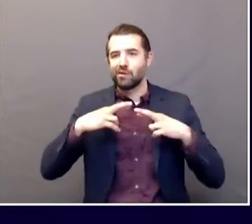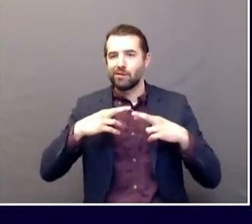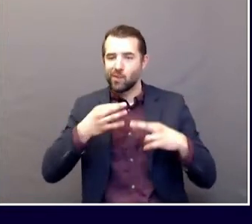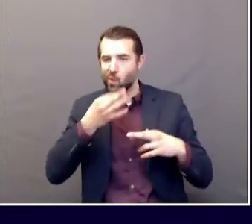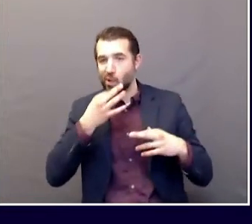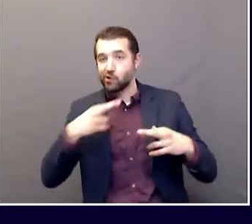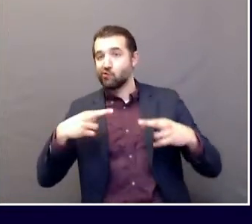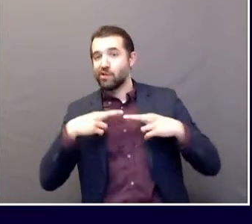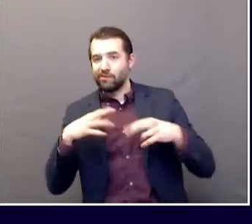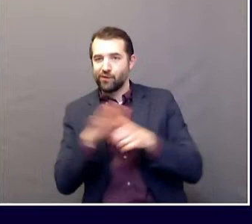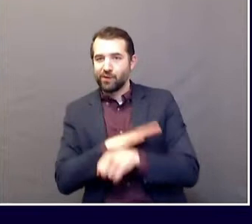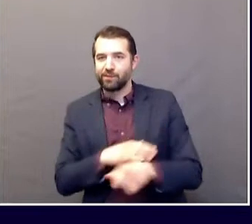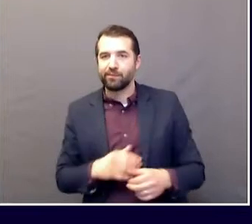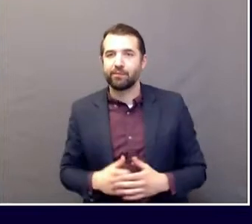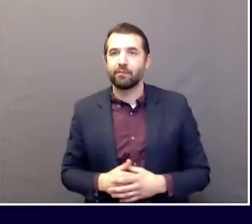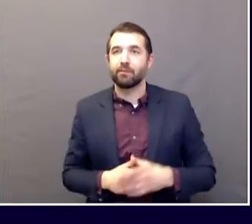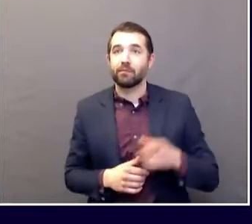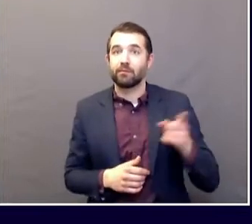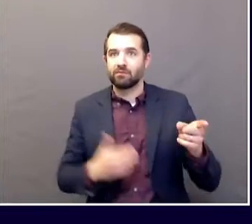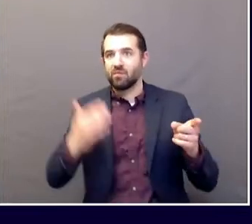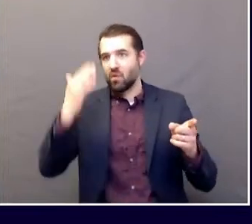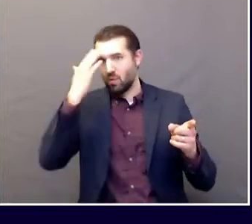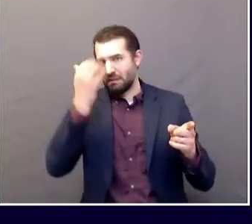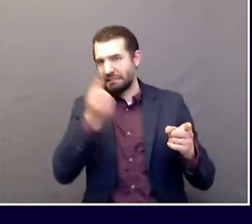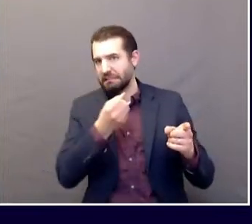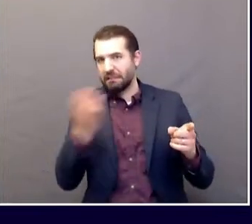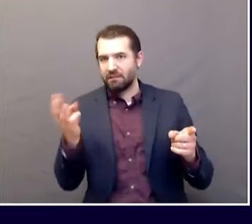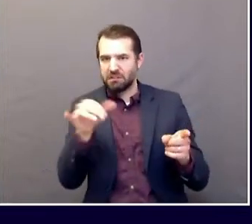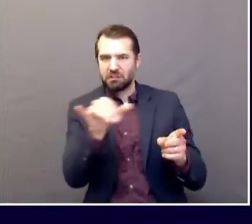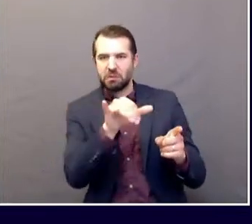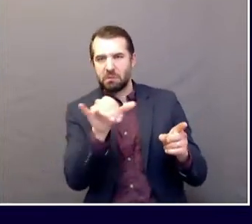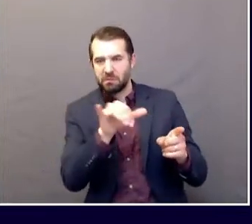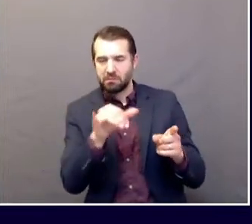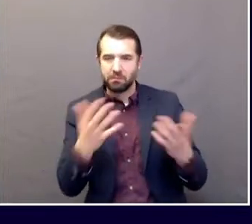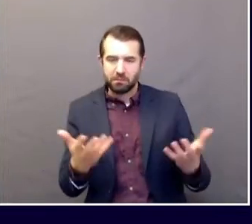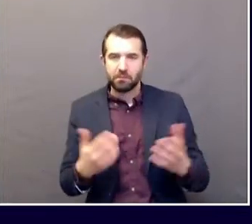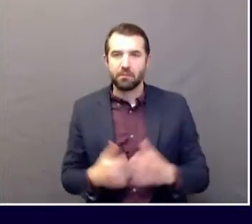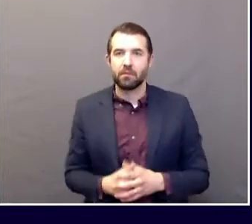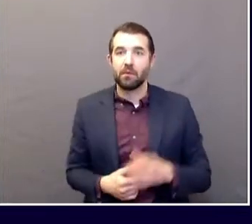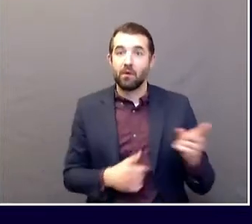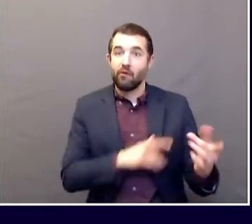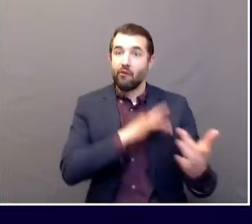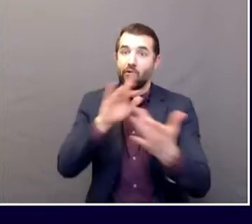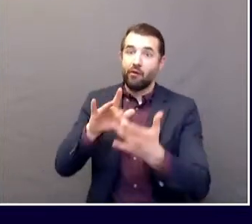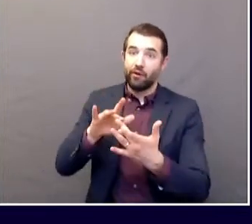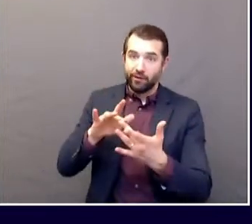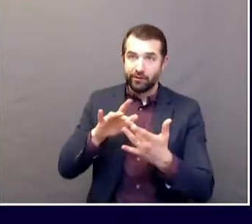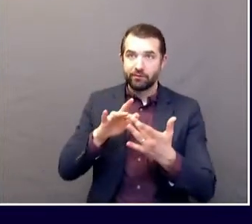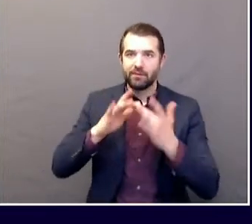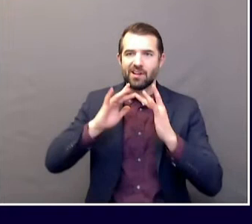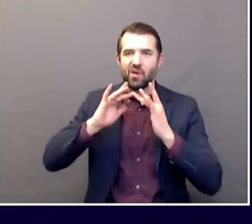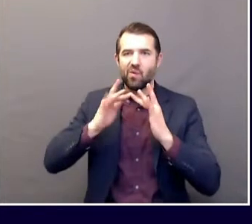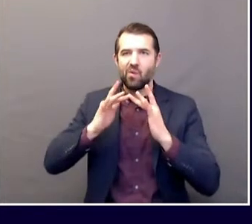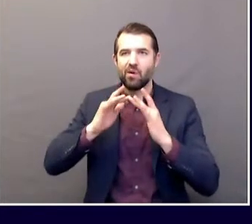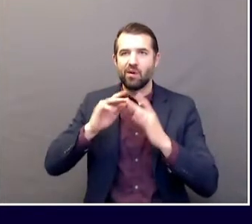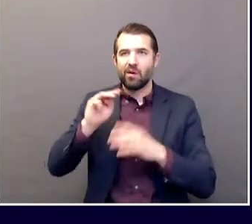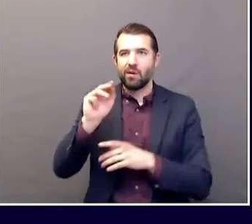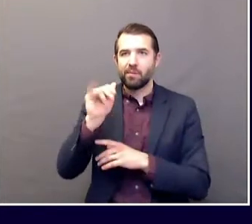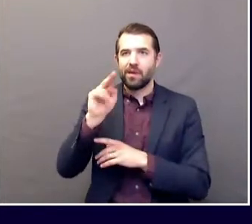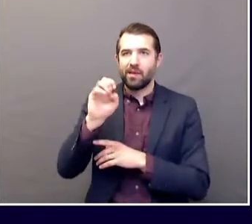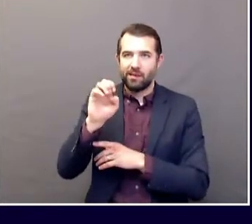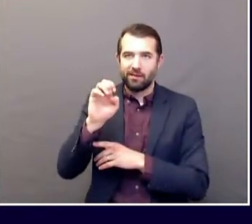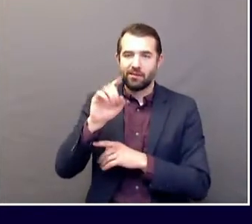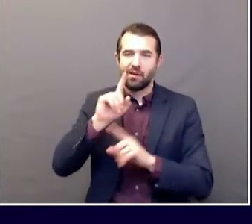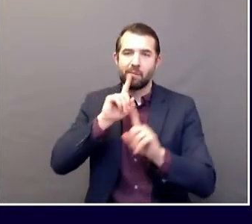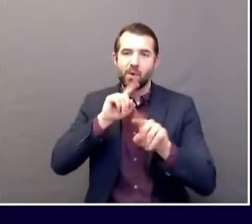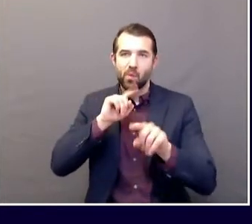they've registered through the Maine Responds website, but they haven't been contacted, and they're wondering if that's because of their